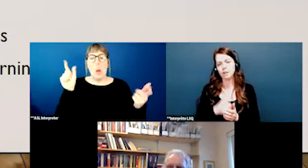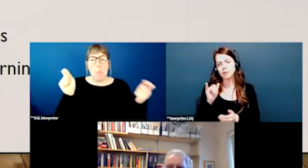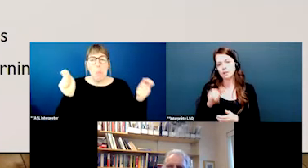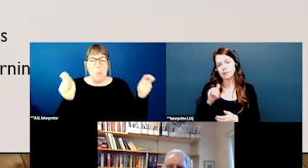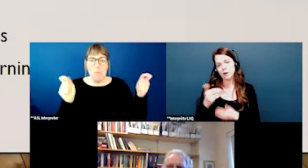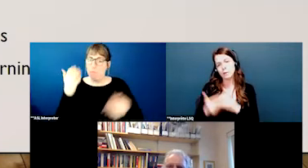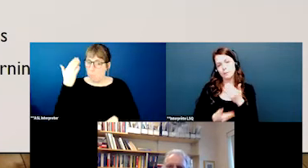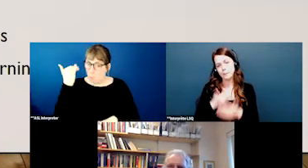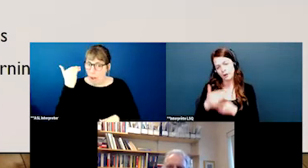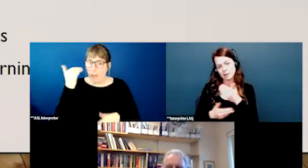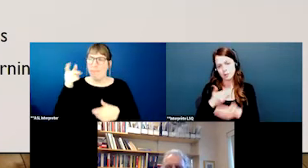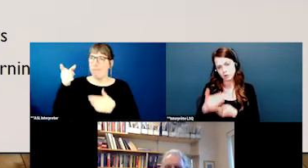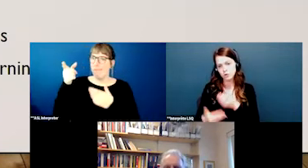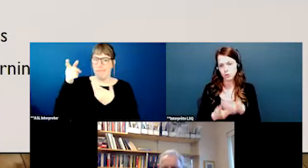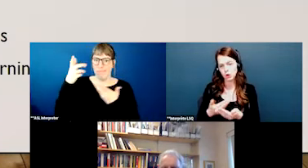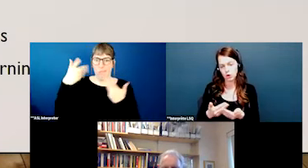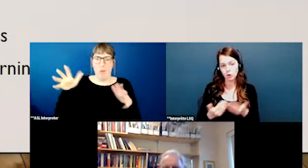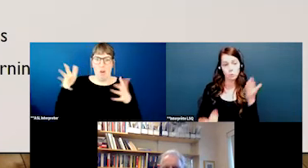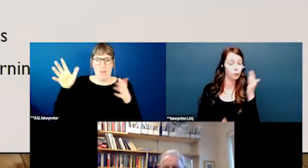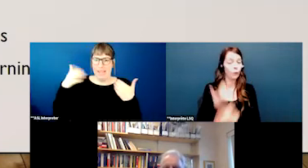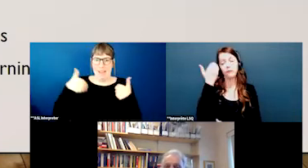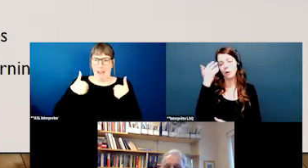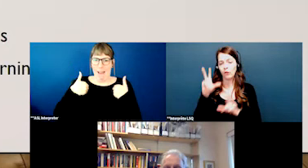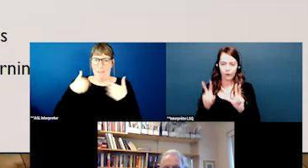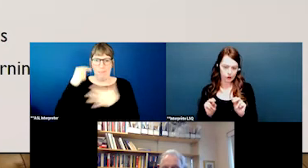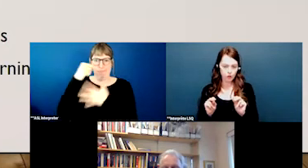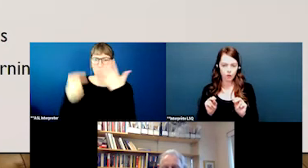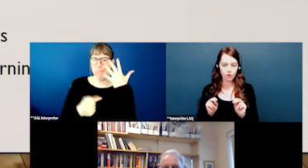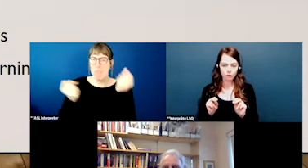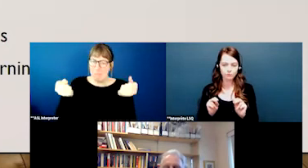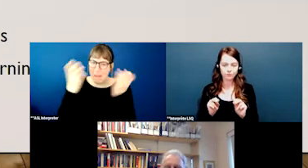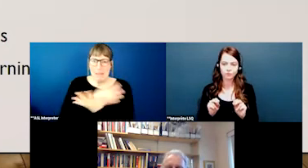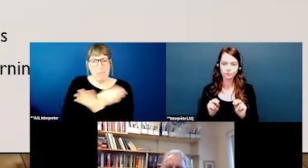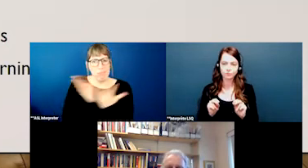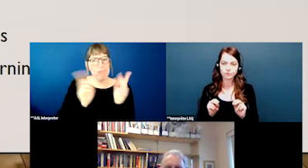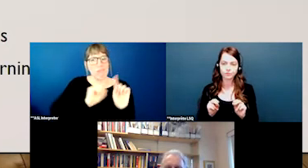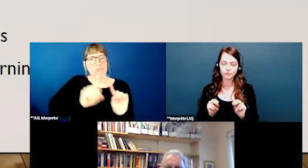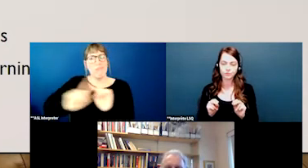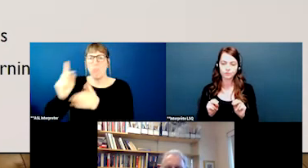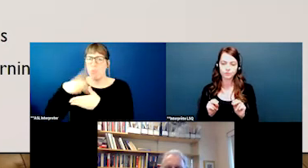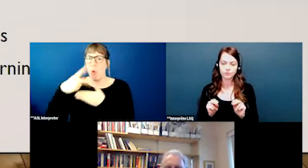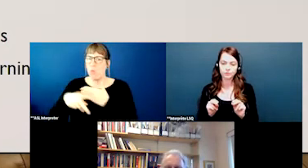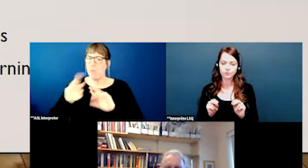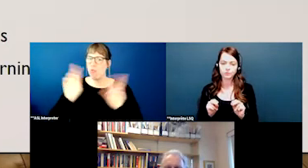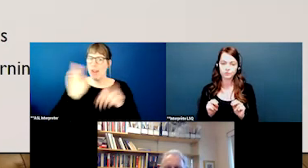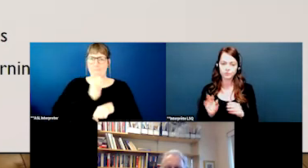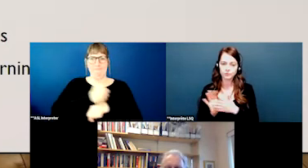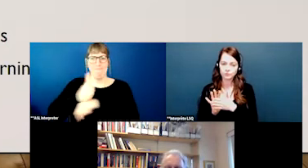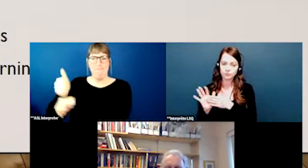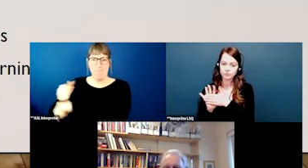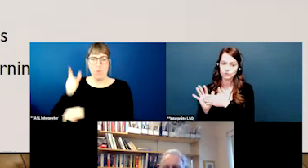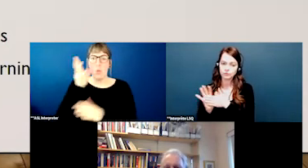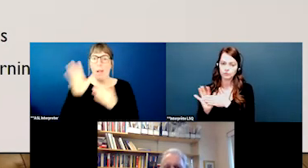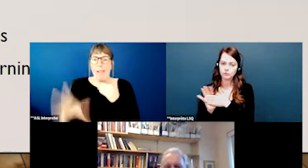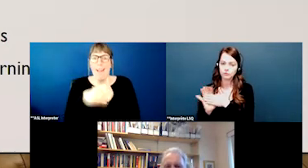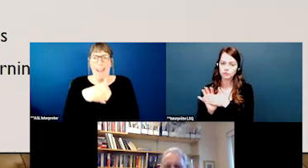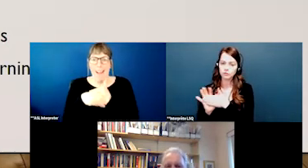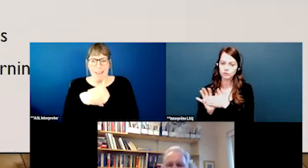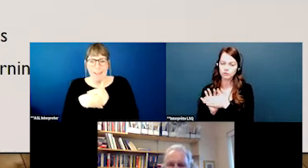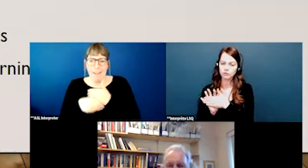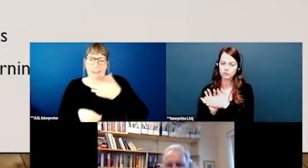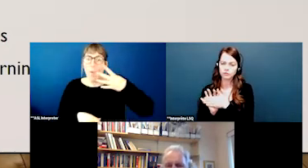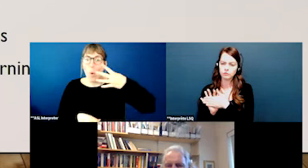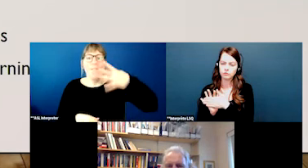inserted into an already existing array or landscape of many programs. The Government of Canada